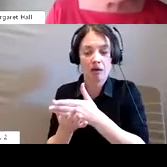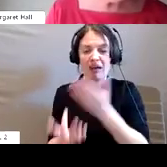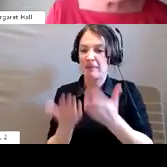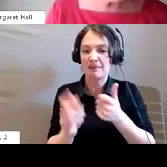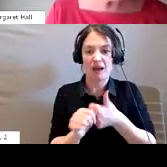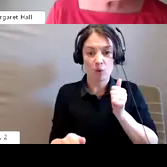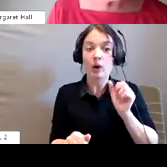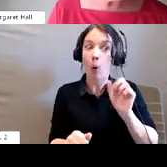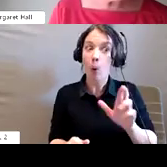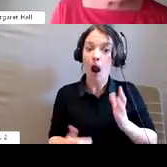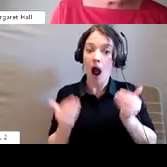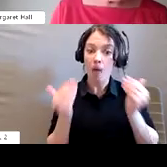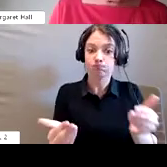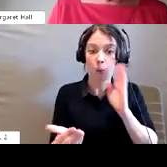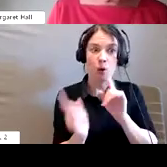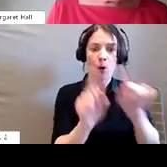end.